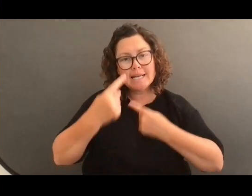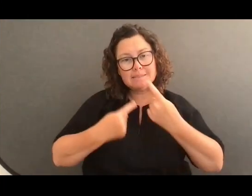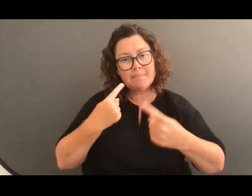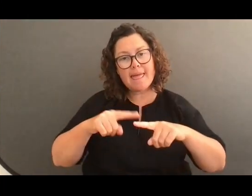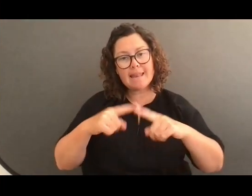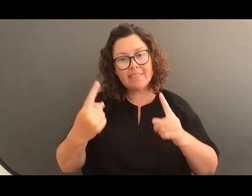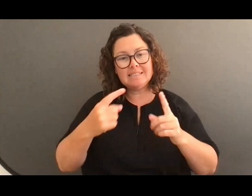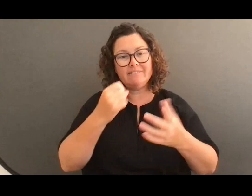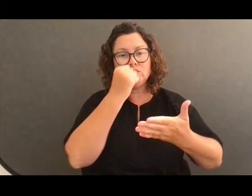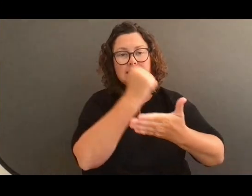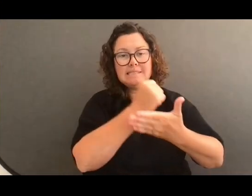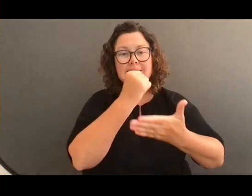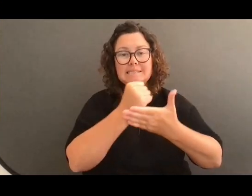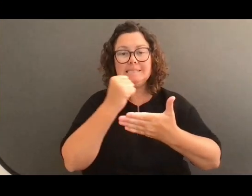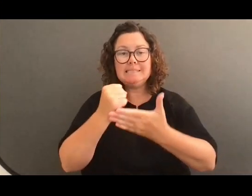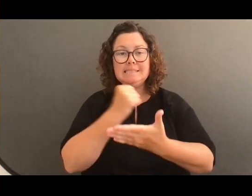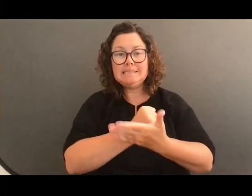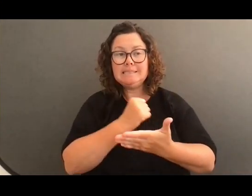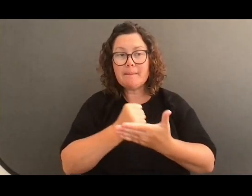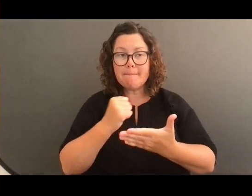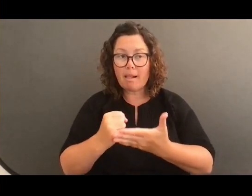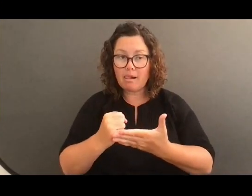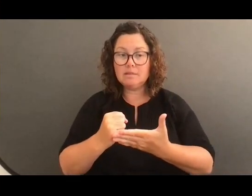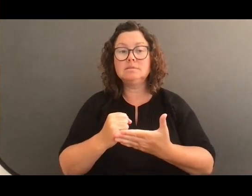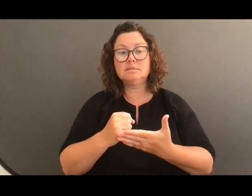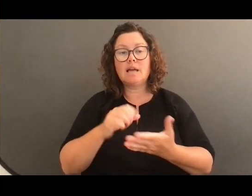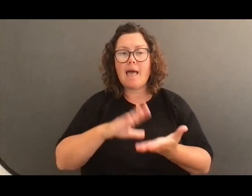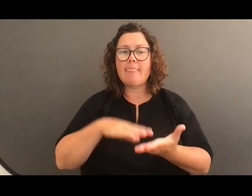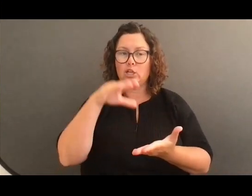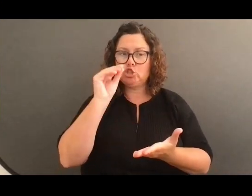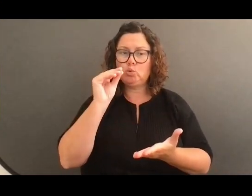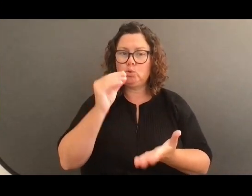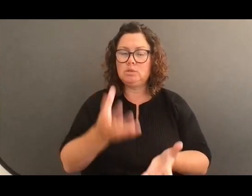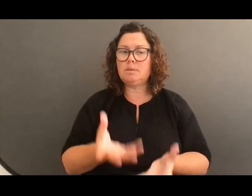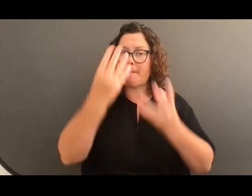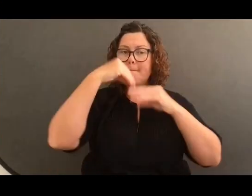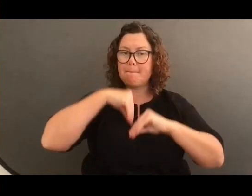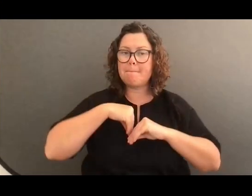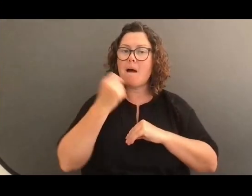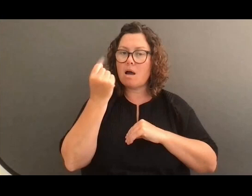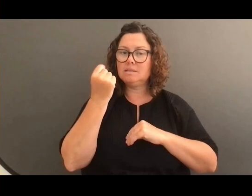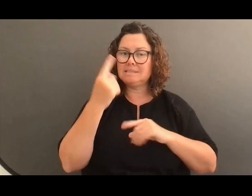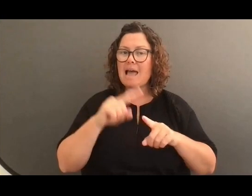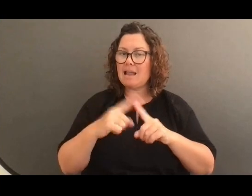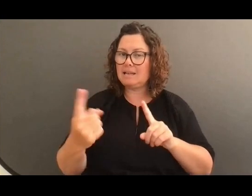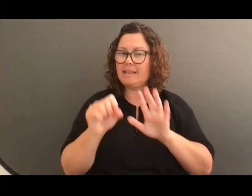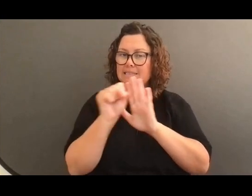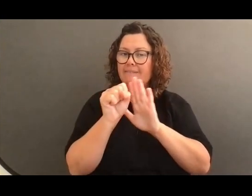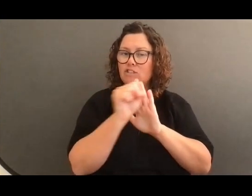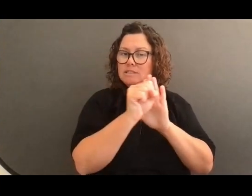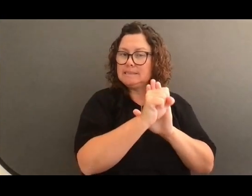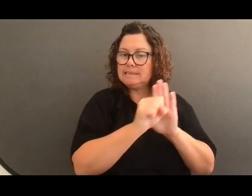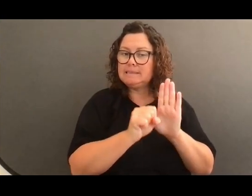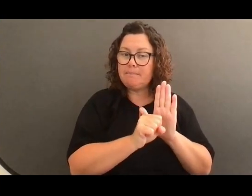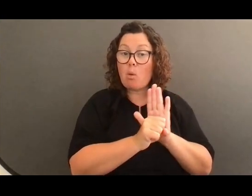on that symbology in the work. And I just want to quickly note, it really was a connection for students. One of the questions from a